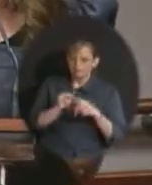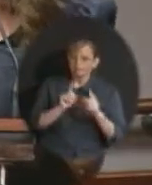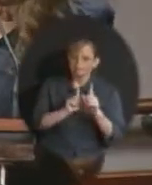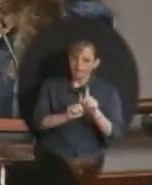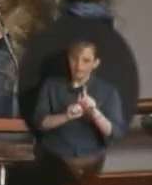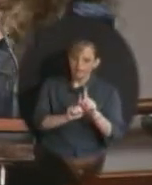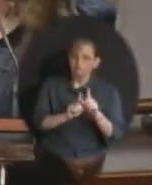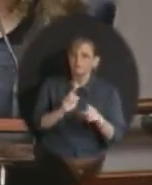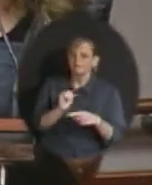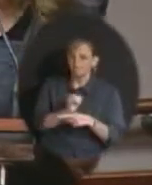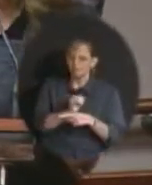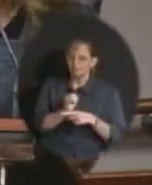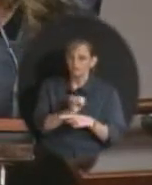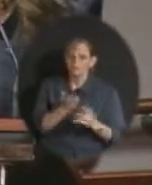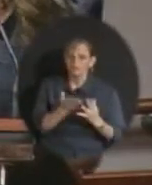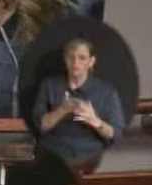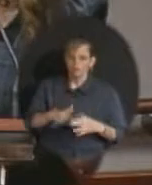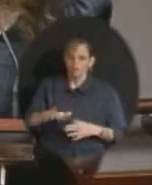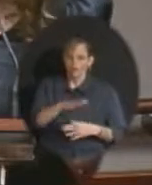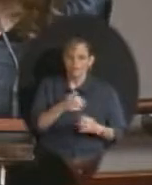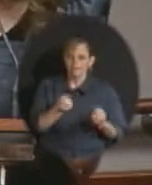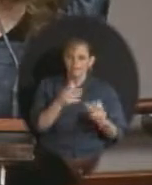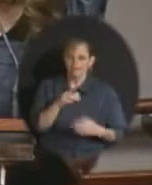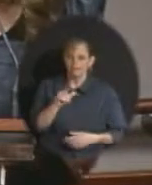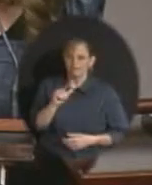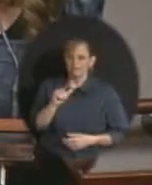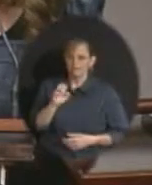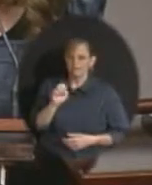their Lenexa office departments. Throughout this